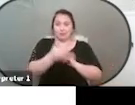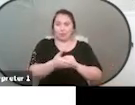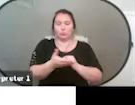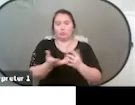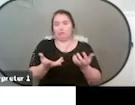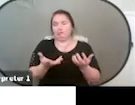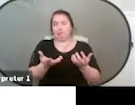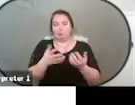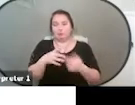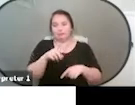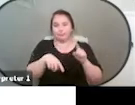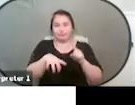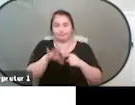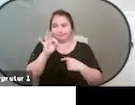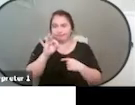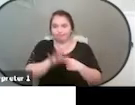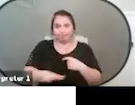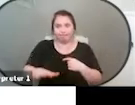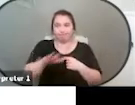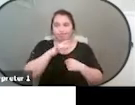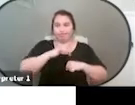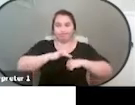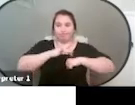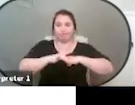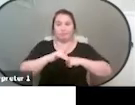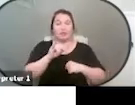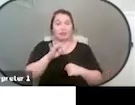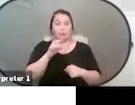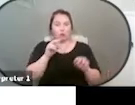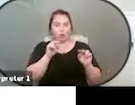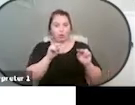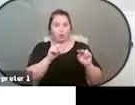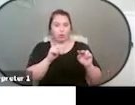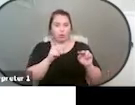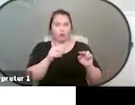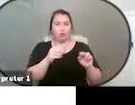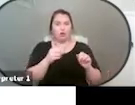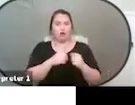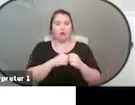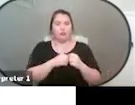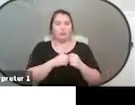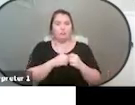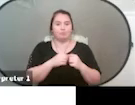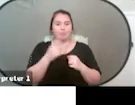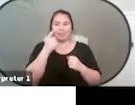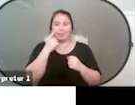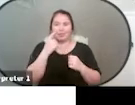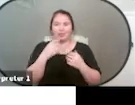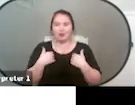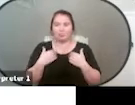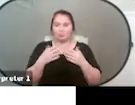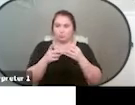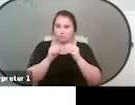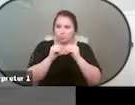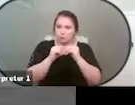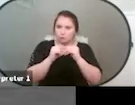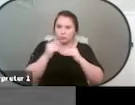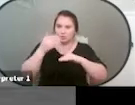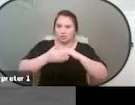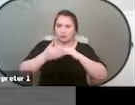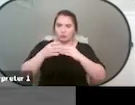really, when we look at this summary slide here, I think there's another one after this option 4,